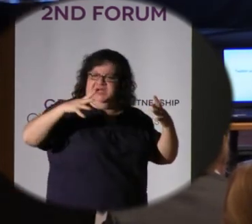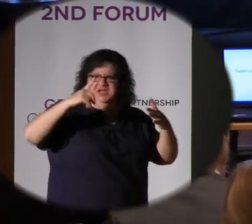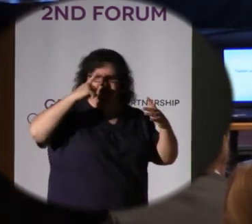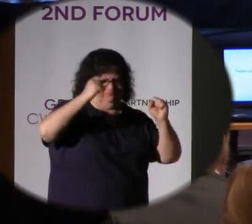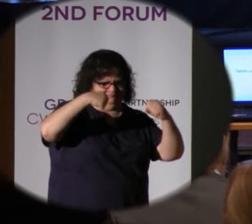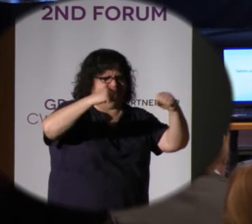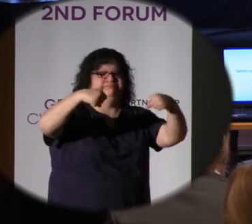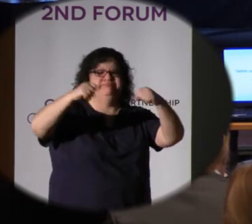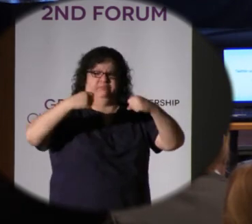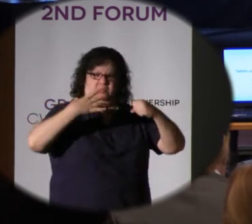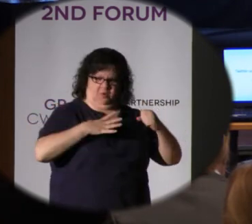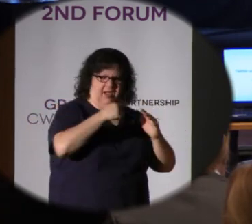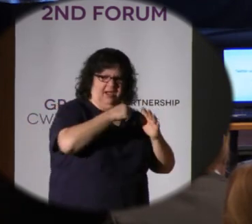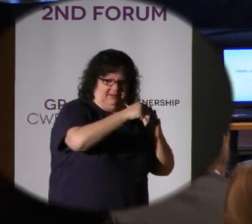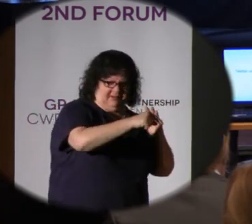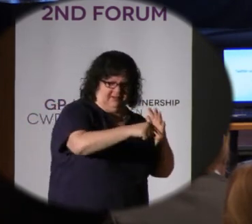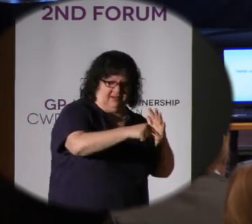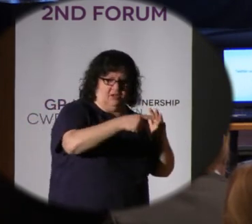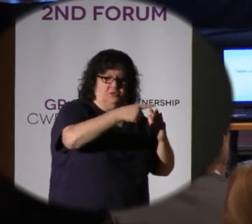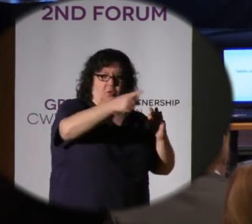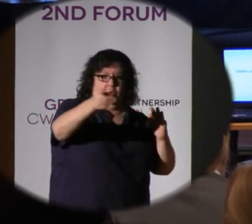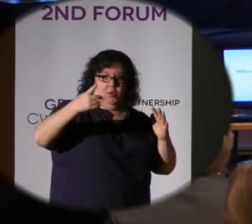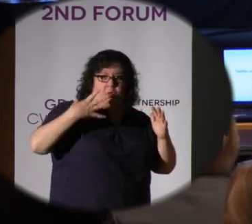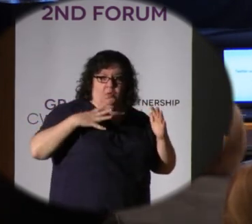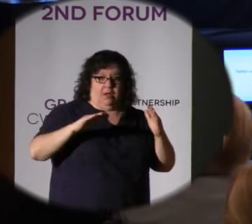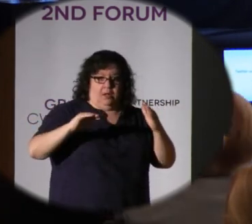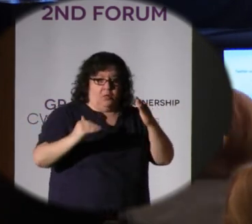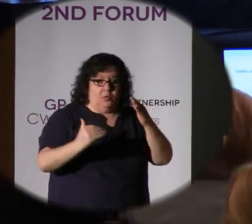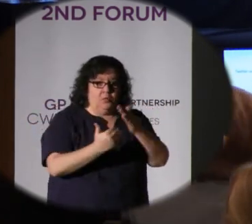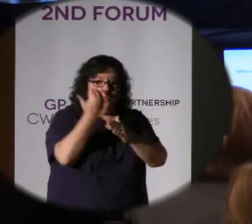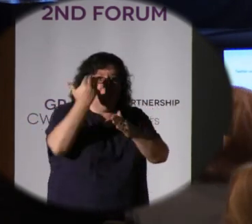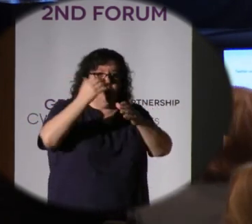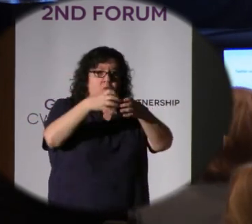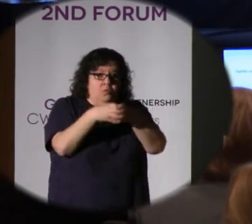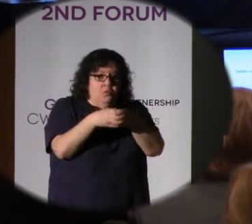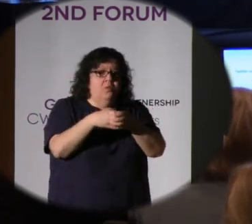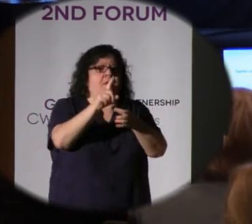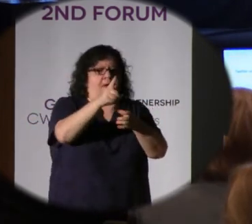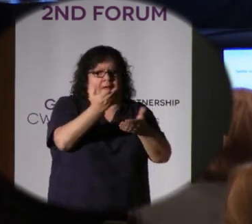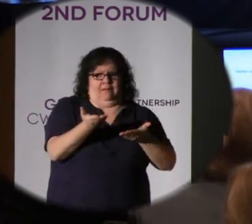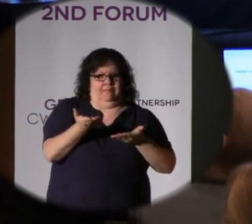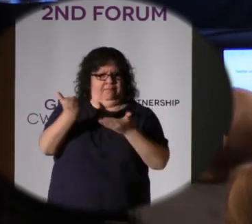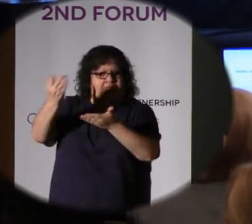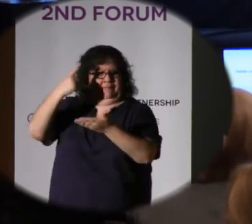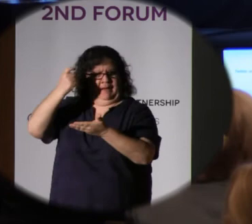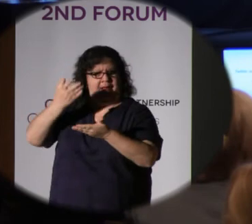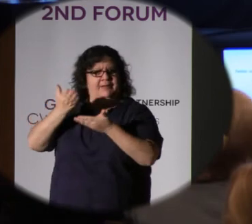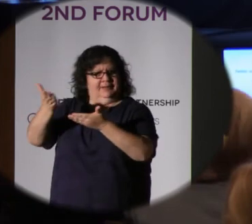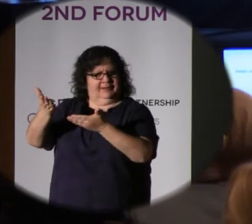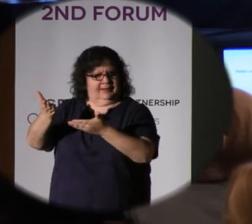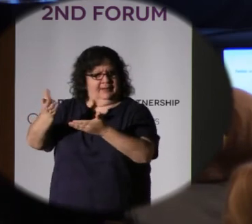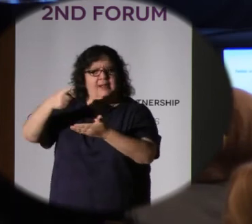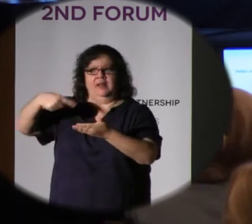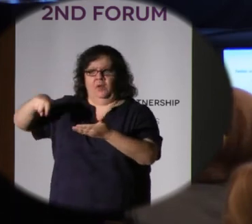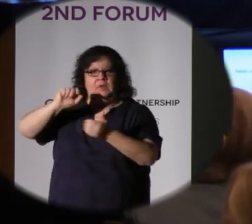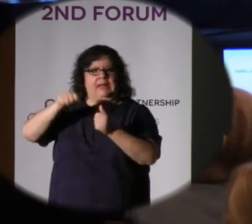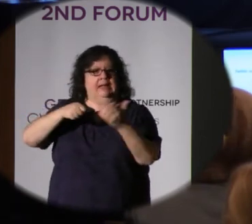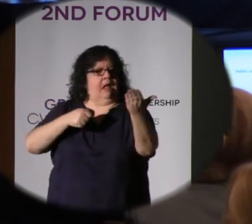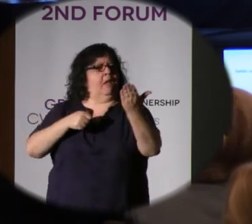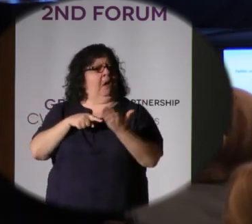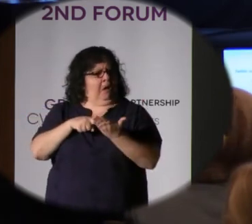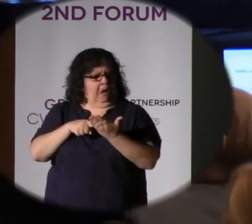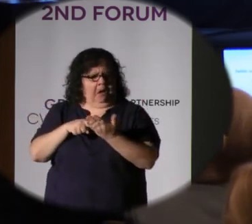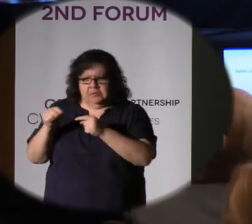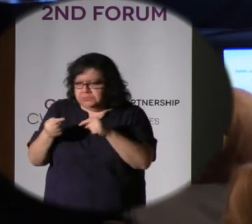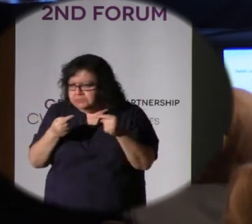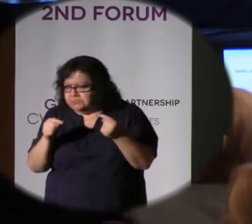floor so we all could agree with the new task force. So if the group thinks that it's a good